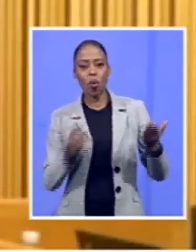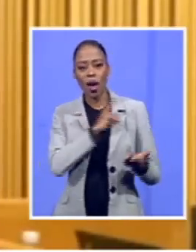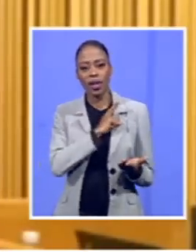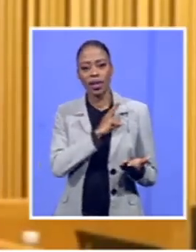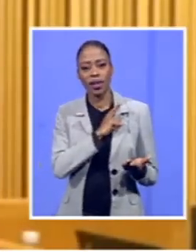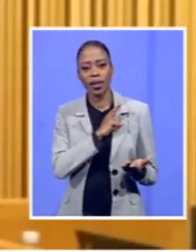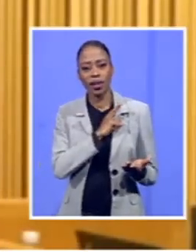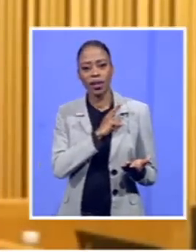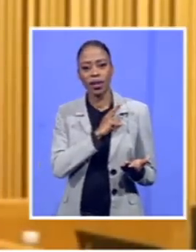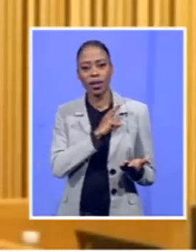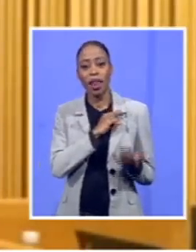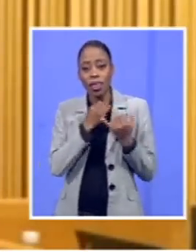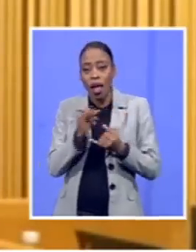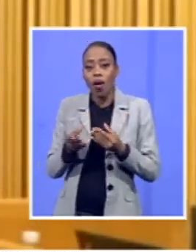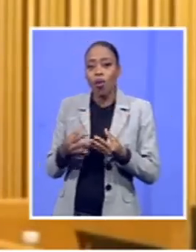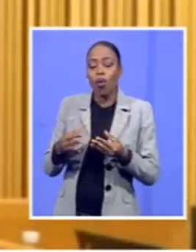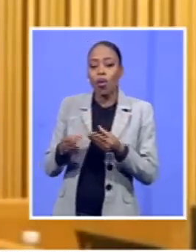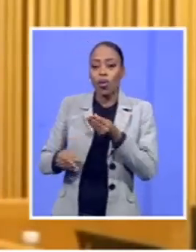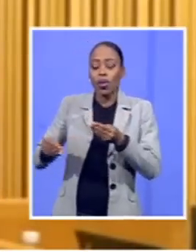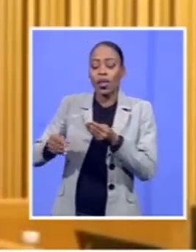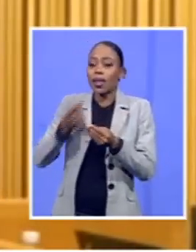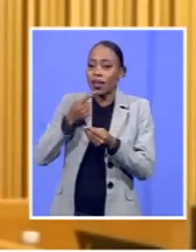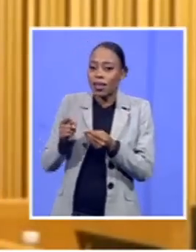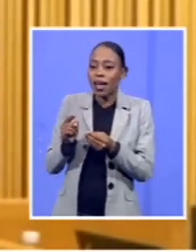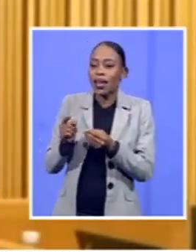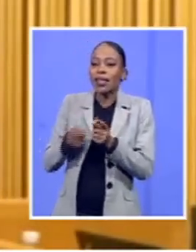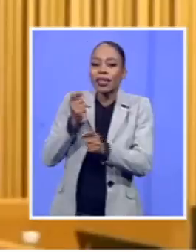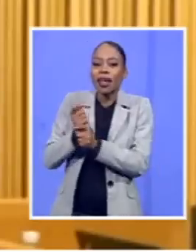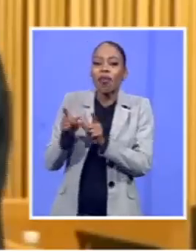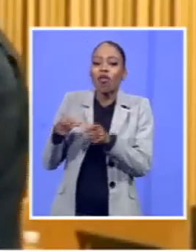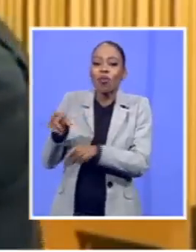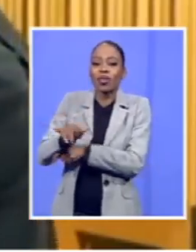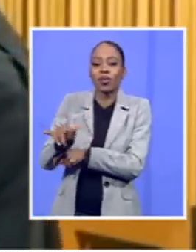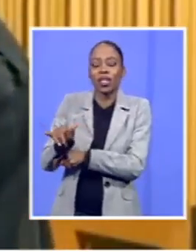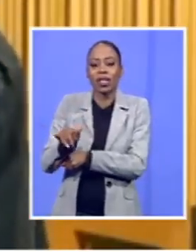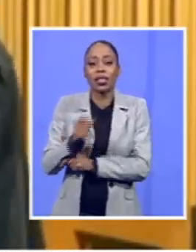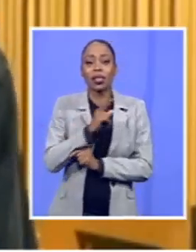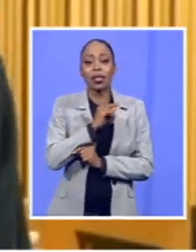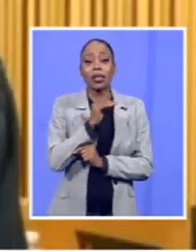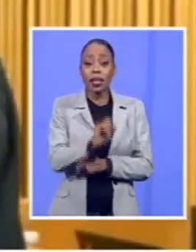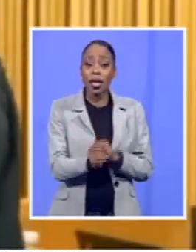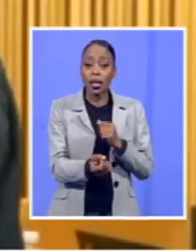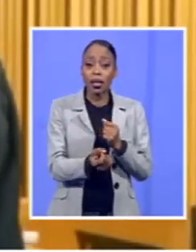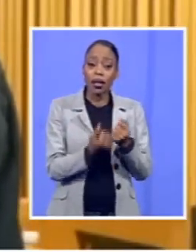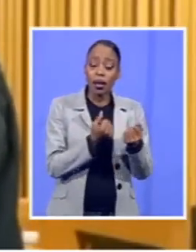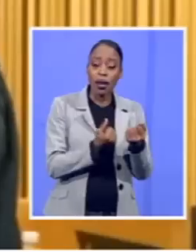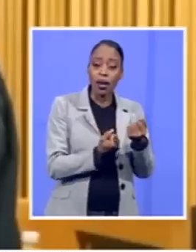And qualified it now this time to say a committee for removal. And that is only in aid of one